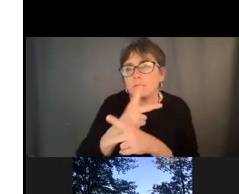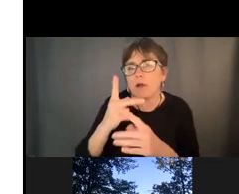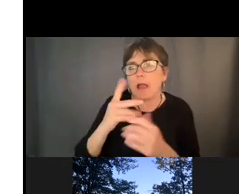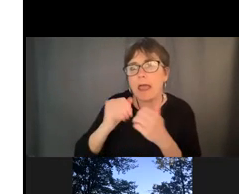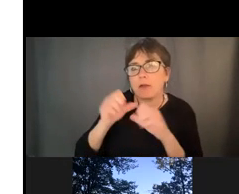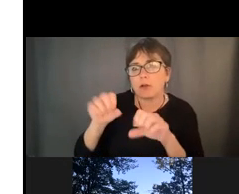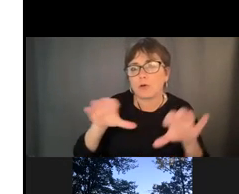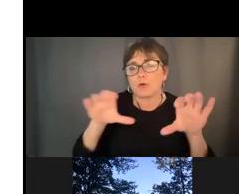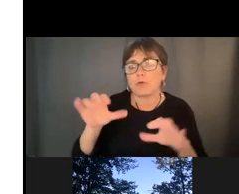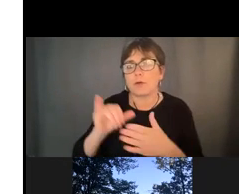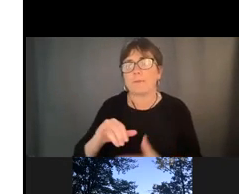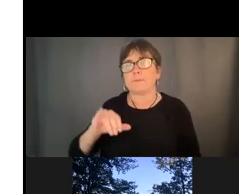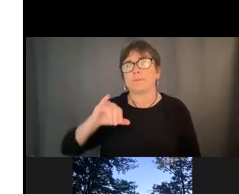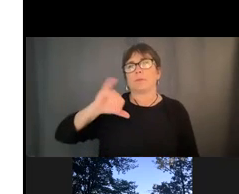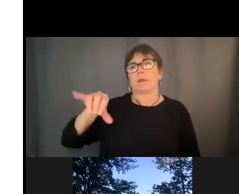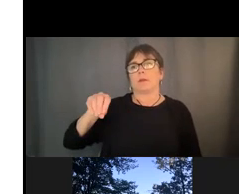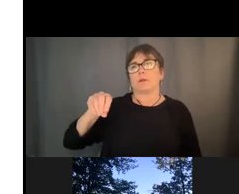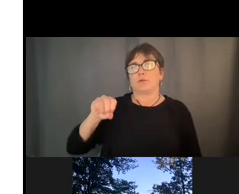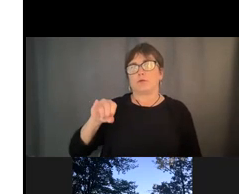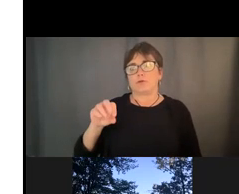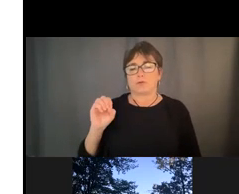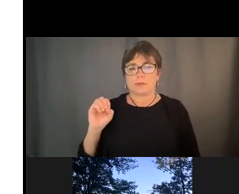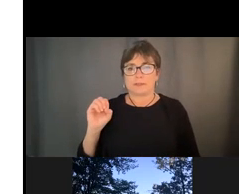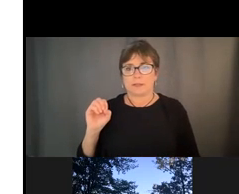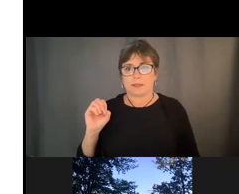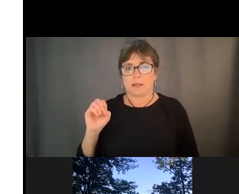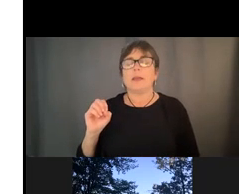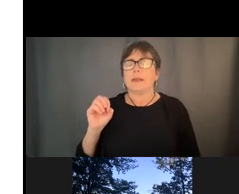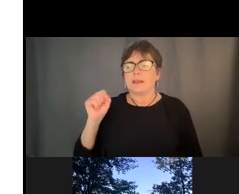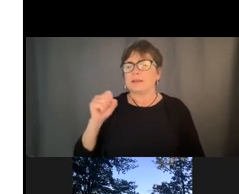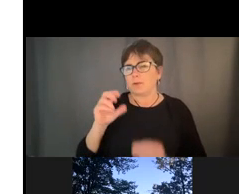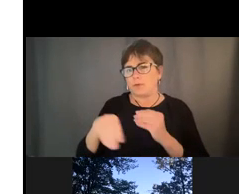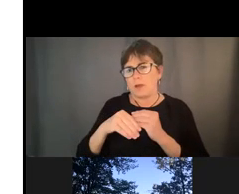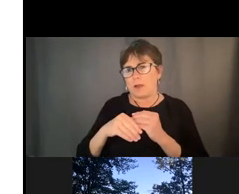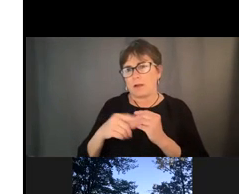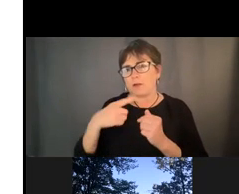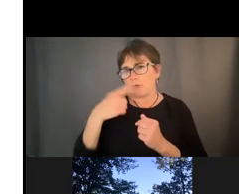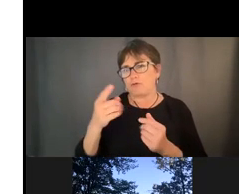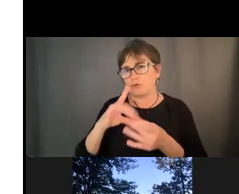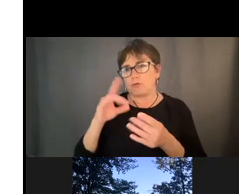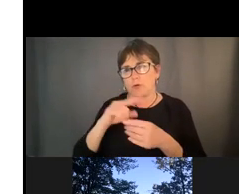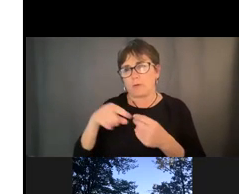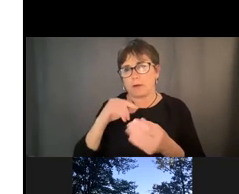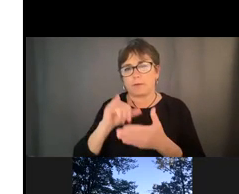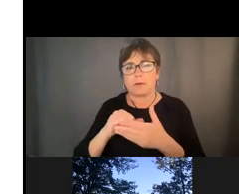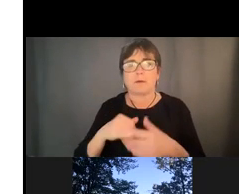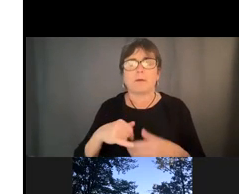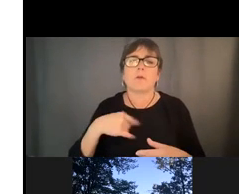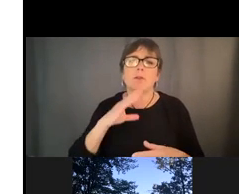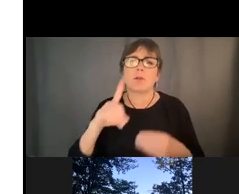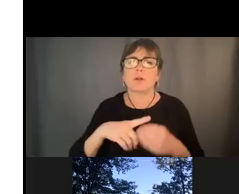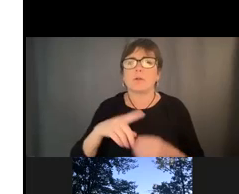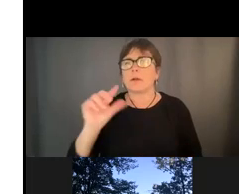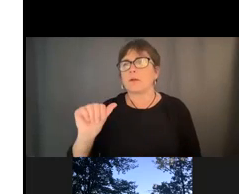back you up here, Ev, because this is something I actually told you to cover. So we talk about ageism, like just in